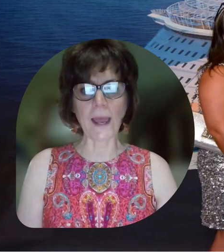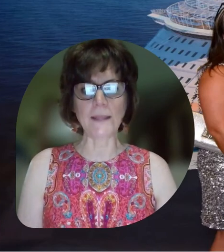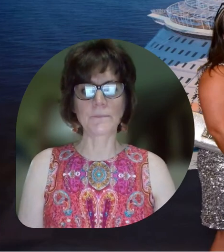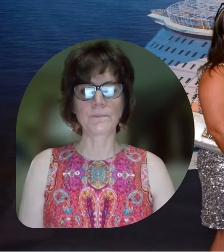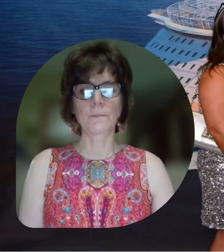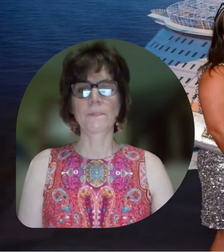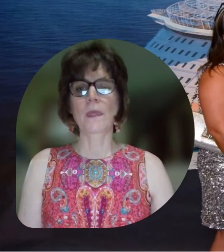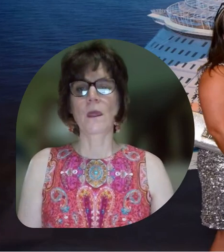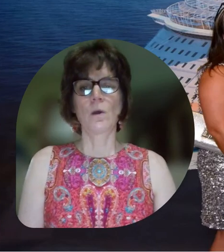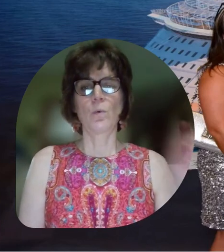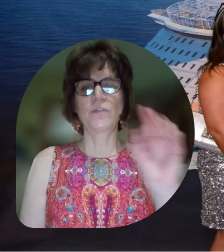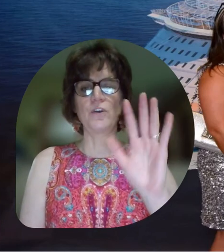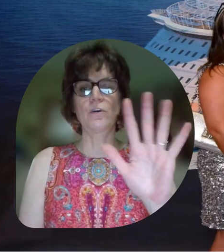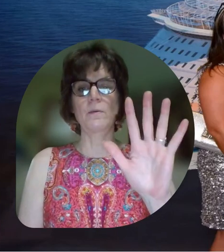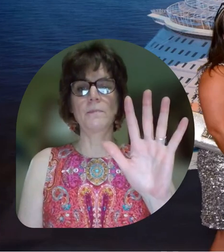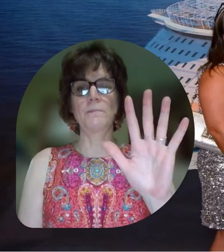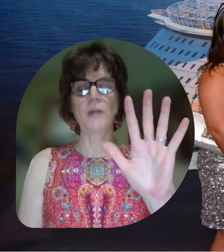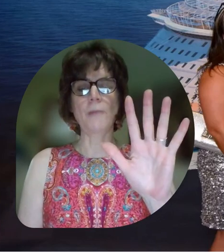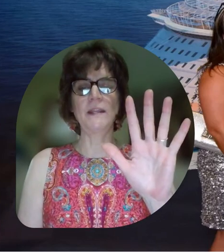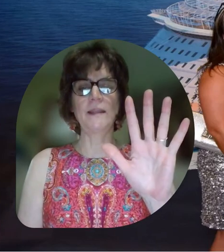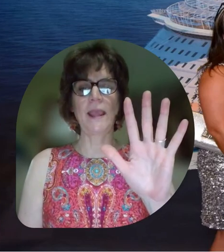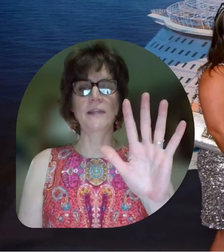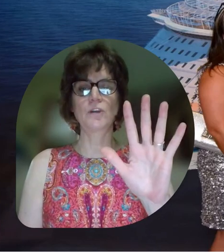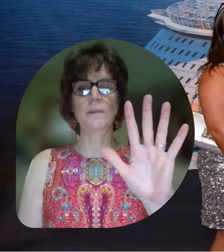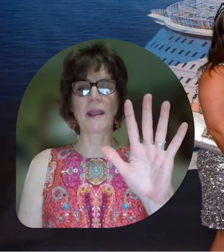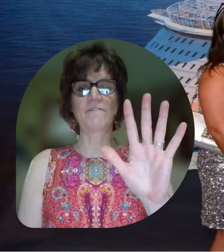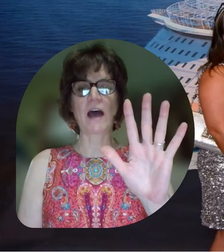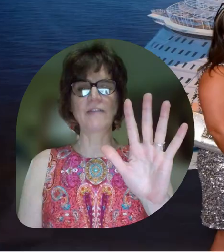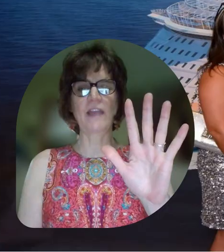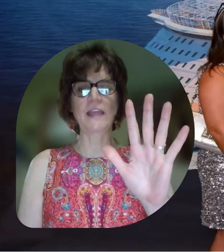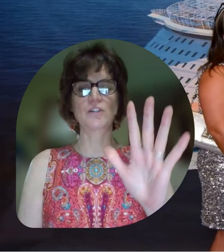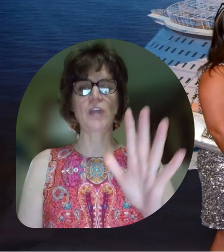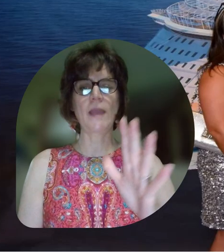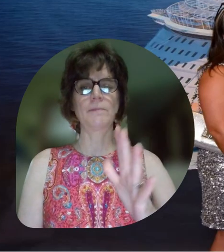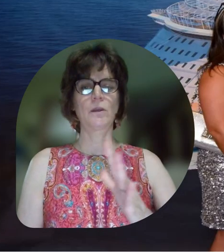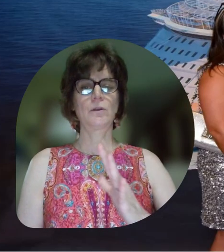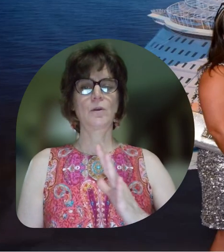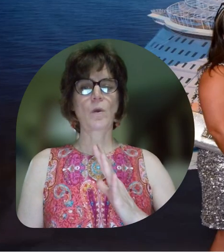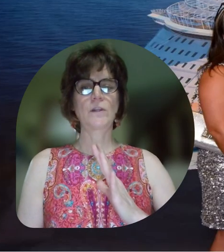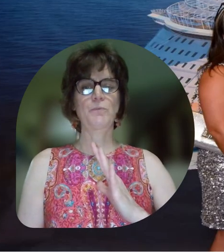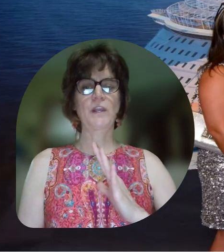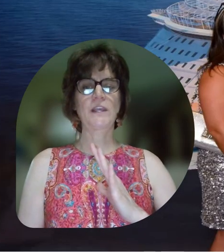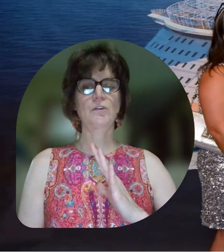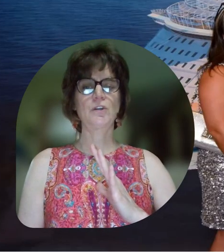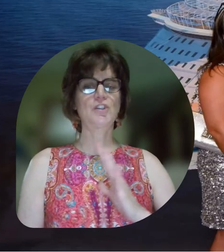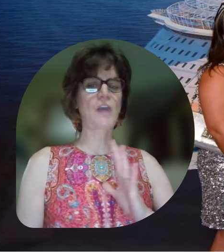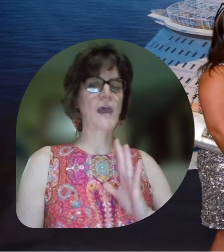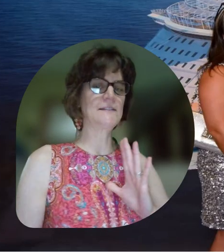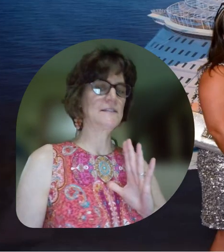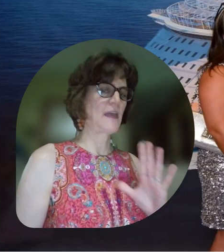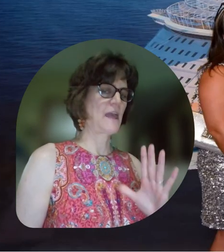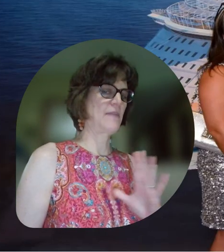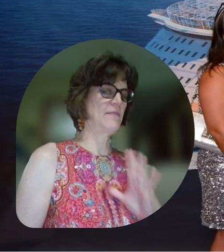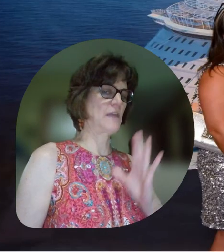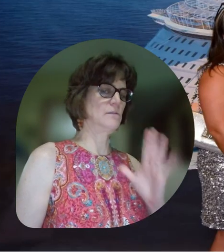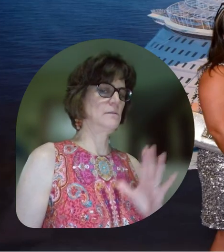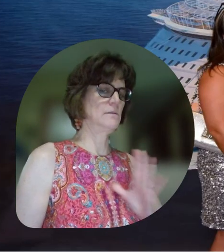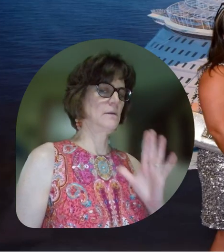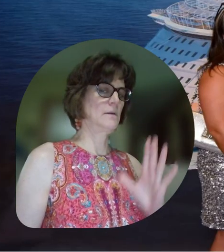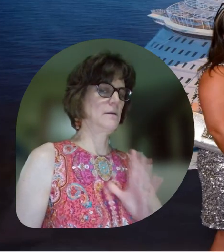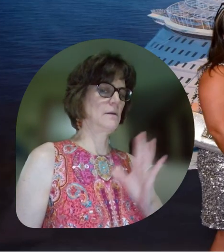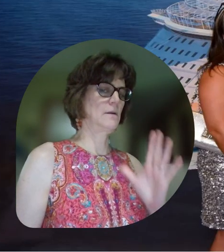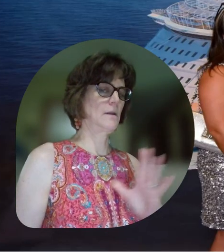formal night. With your dominant hand, you're going to make a 5 hand shape. You're going to bring it to your chest, and